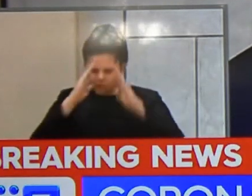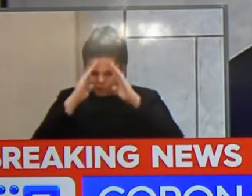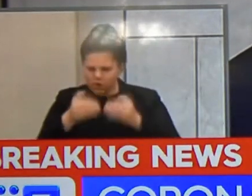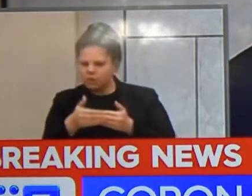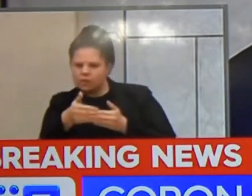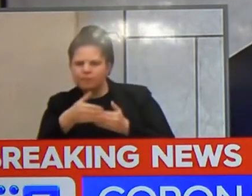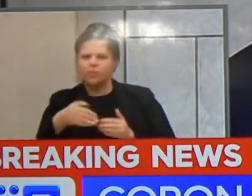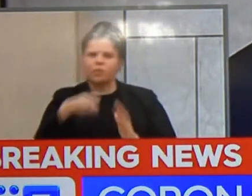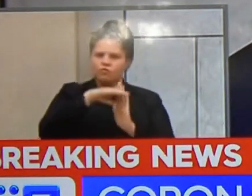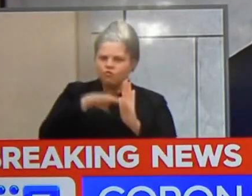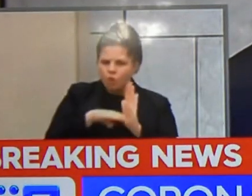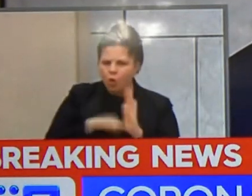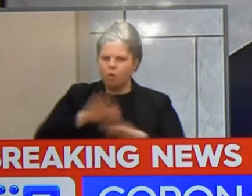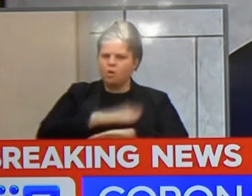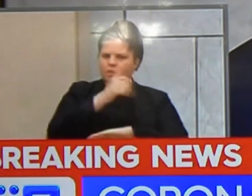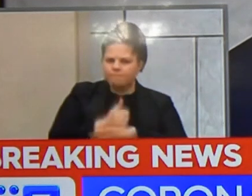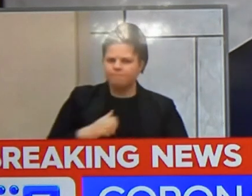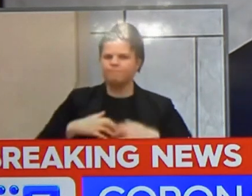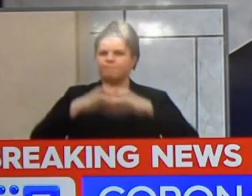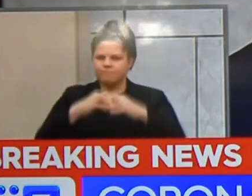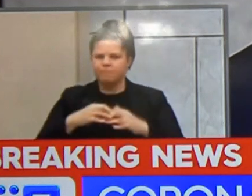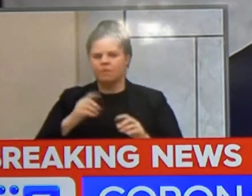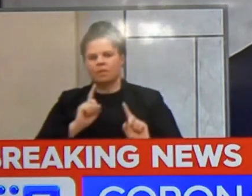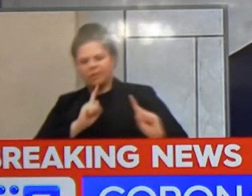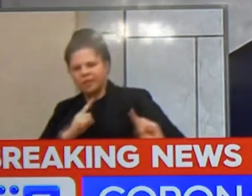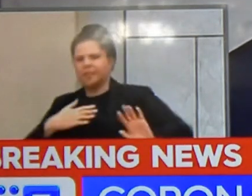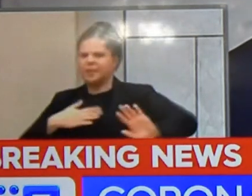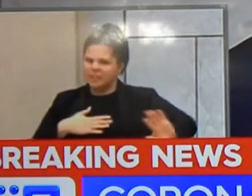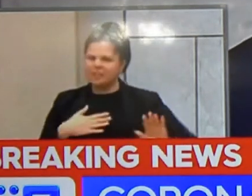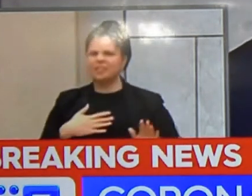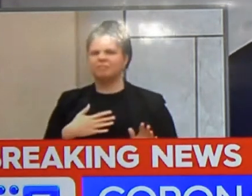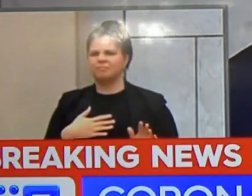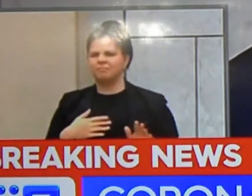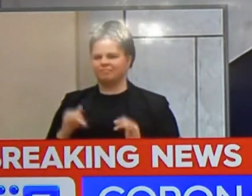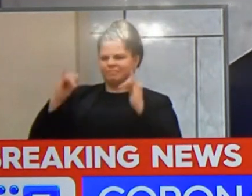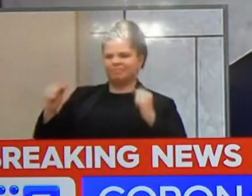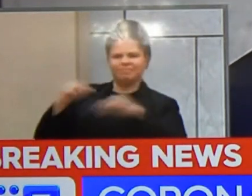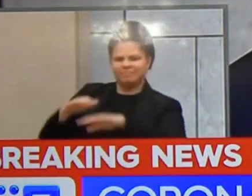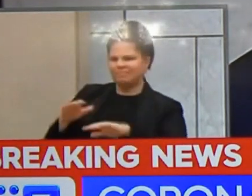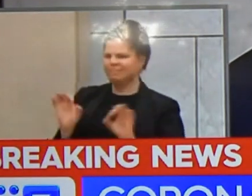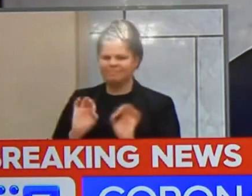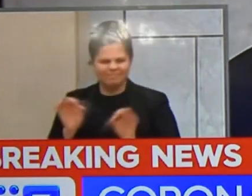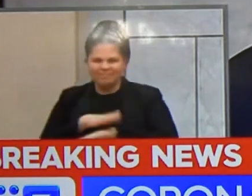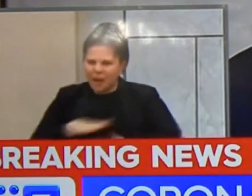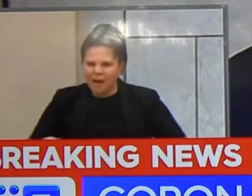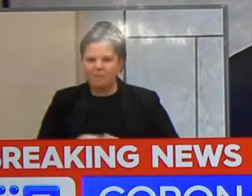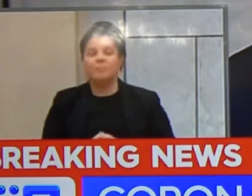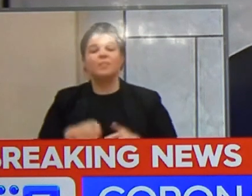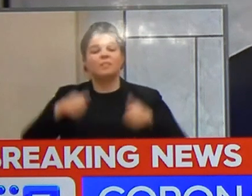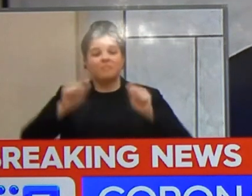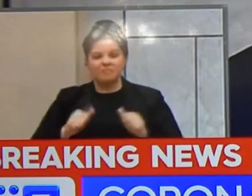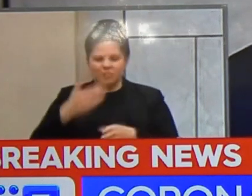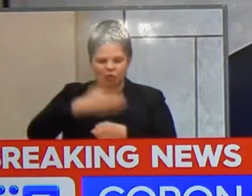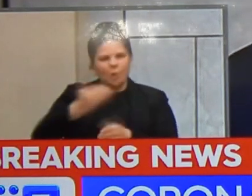rules, establishing the restrictions, putting the economic supports in place, particularly through arrangements like JobKeeper and Shop